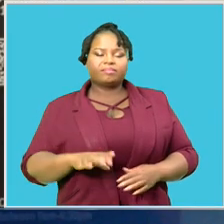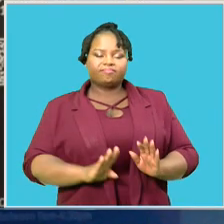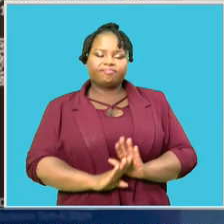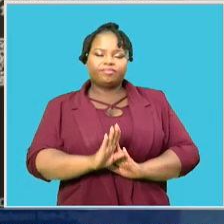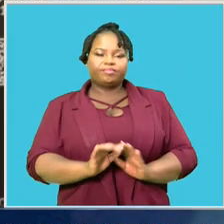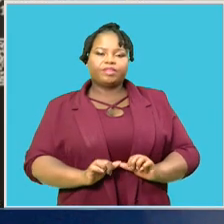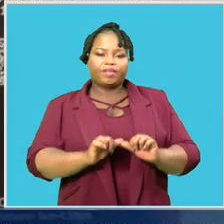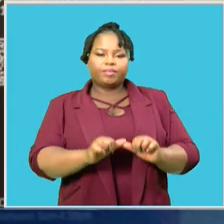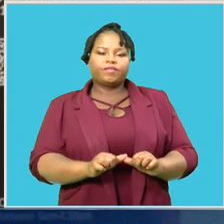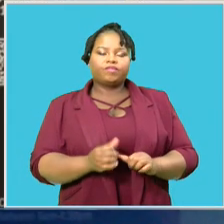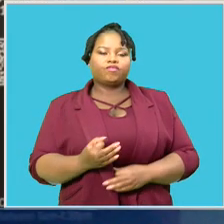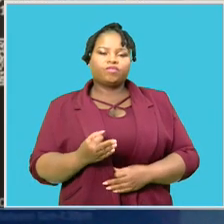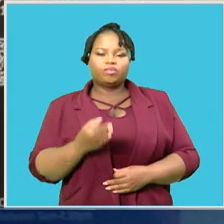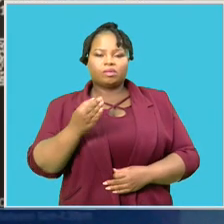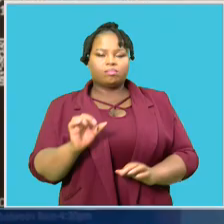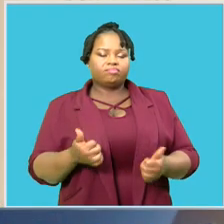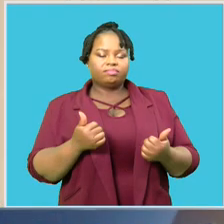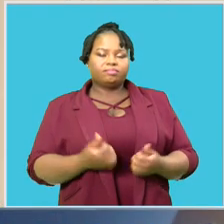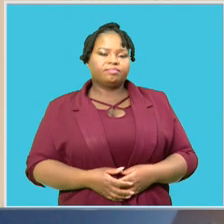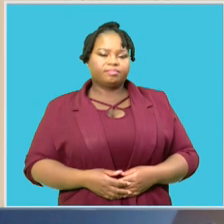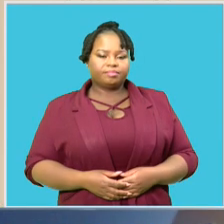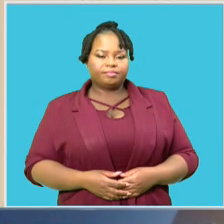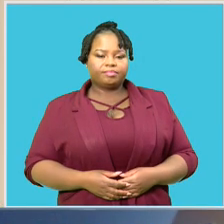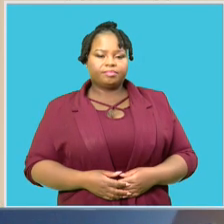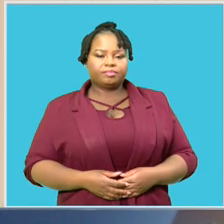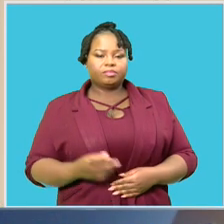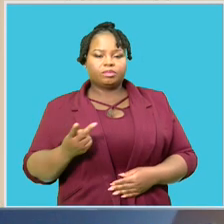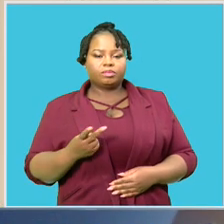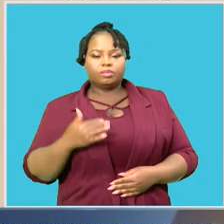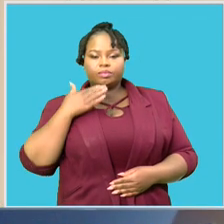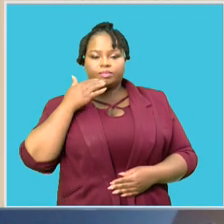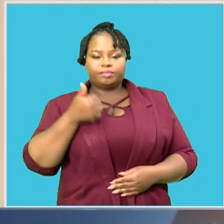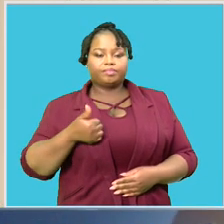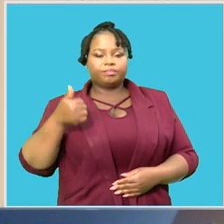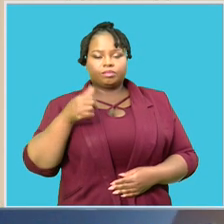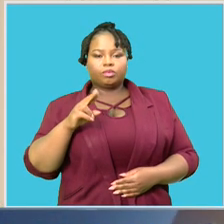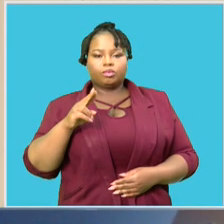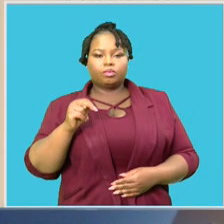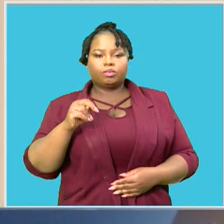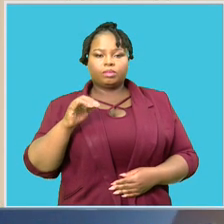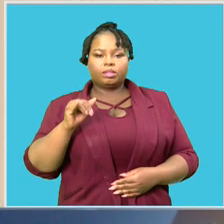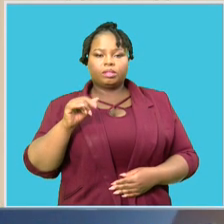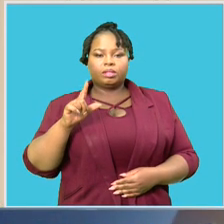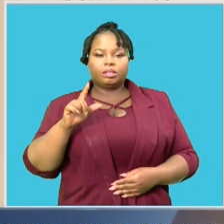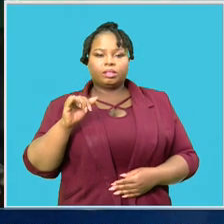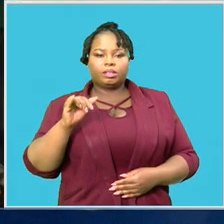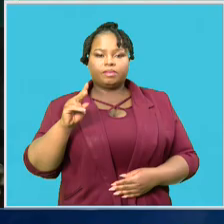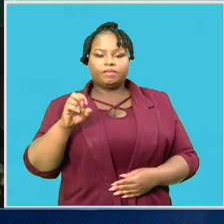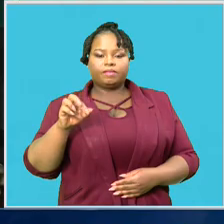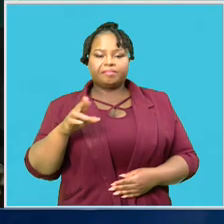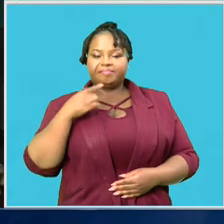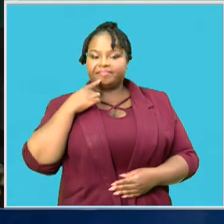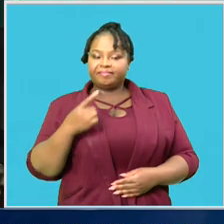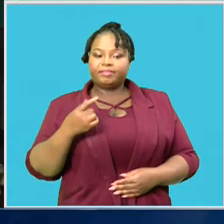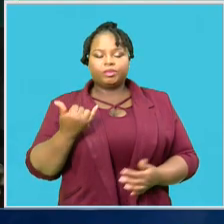kriinha that they can then build on for their own children. Kandjalo nungu mkondi isi ee yunileva uti, usu glana mshanjelwezo